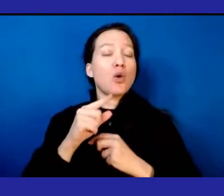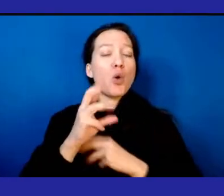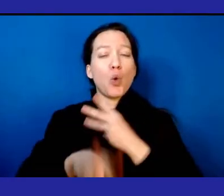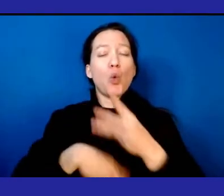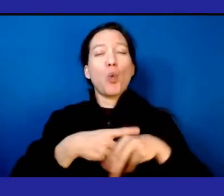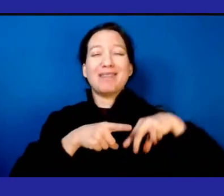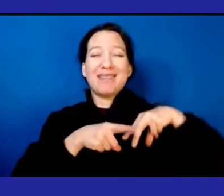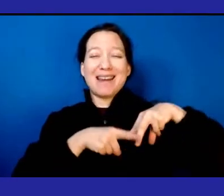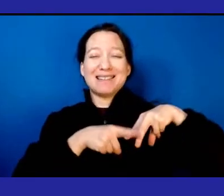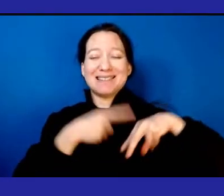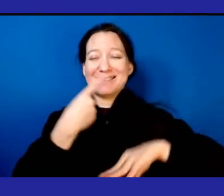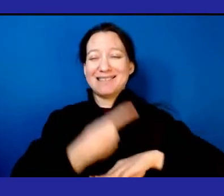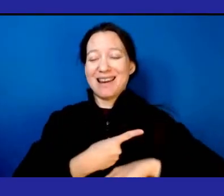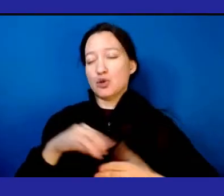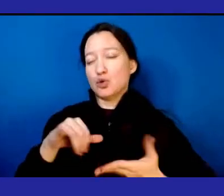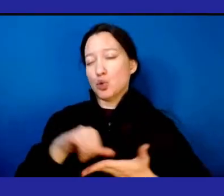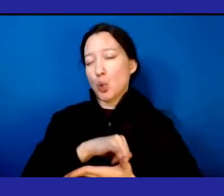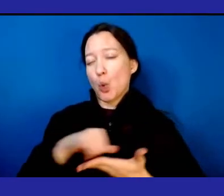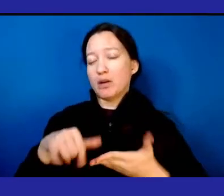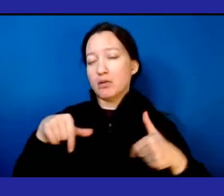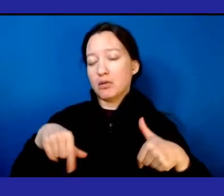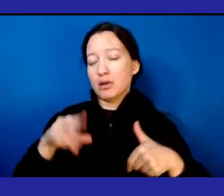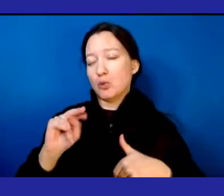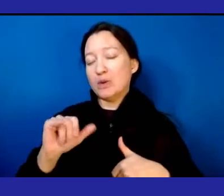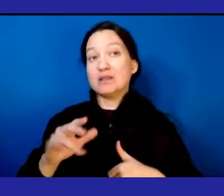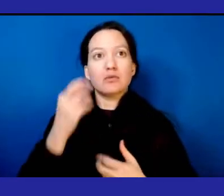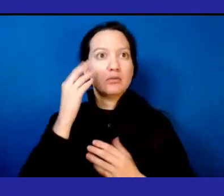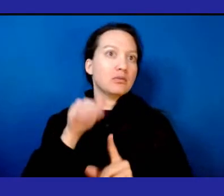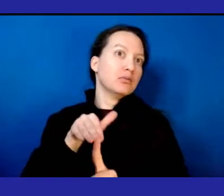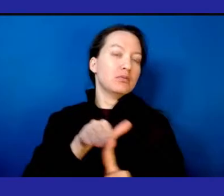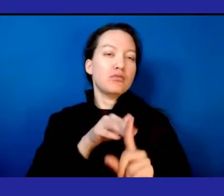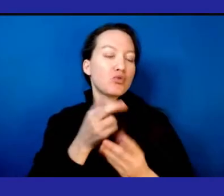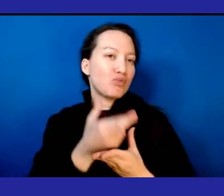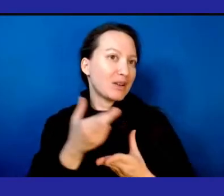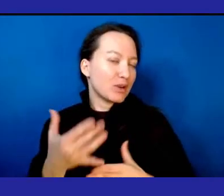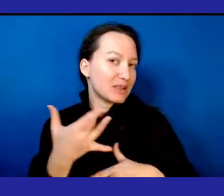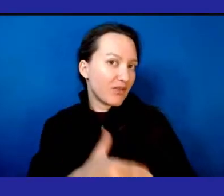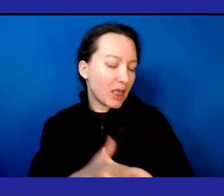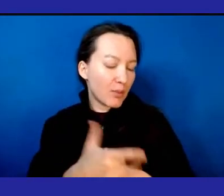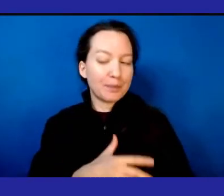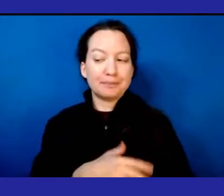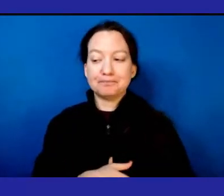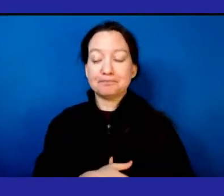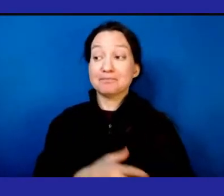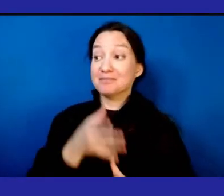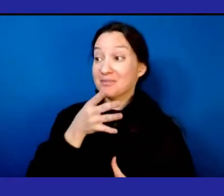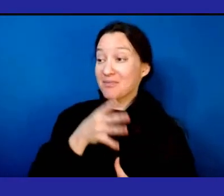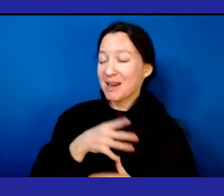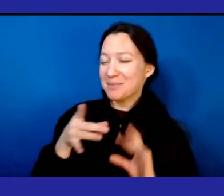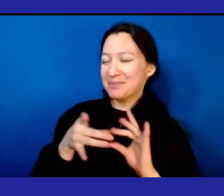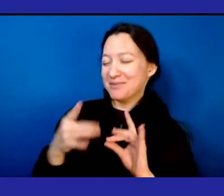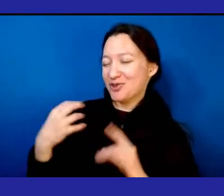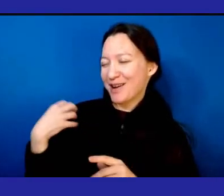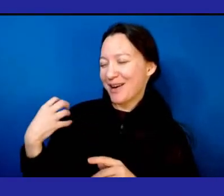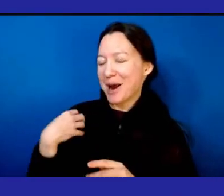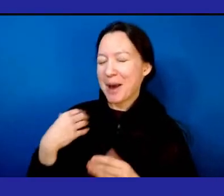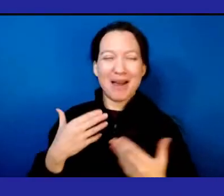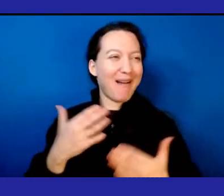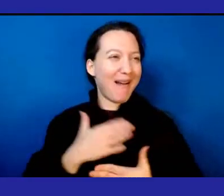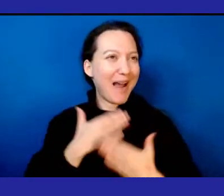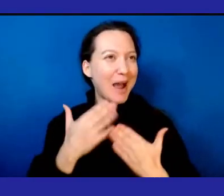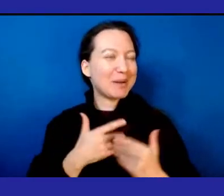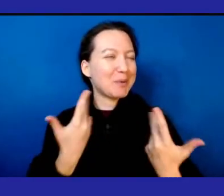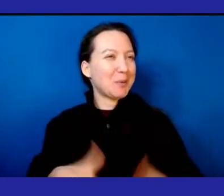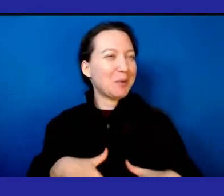AIDS Day here in New York to remind people of the resources available. Madam Chair, I'm always happy that there's so